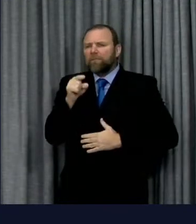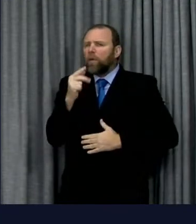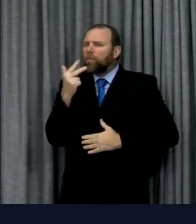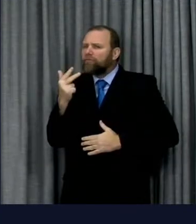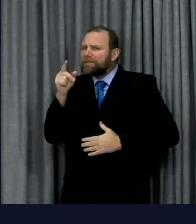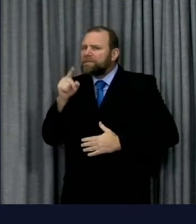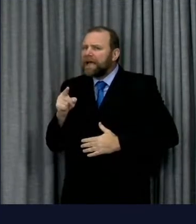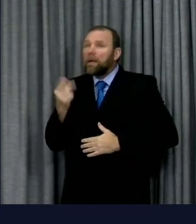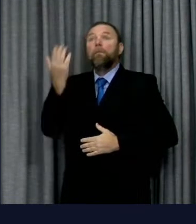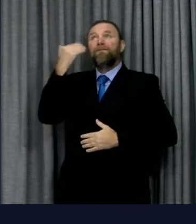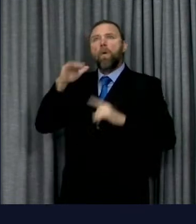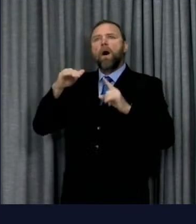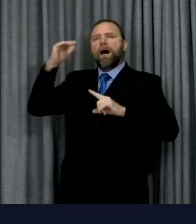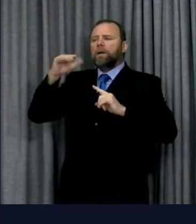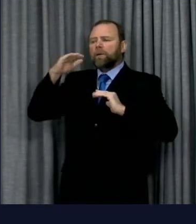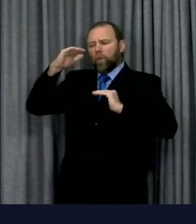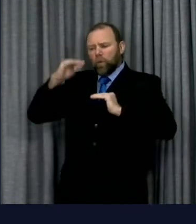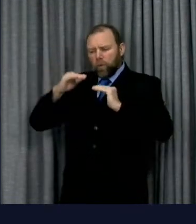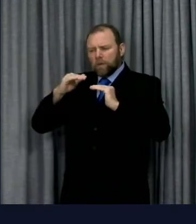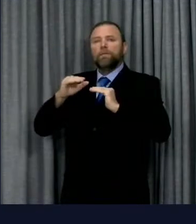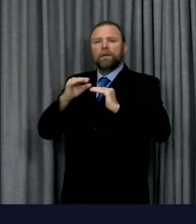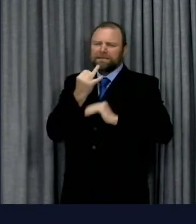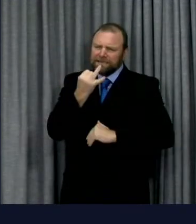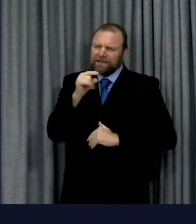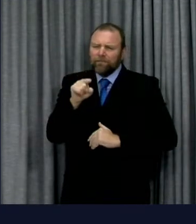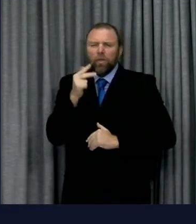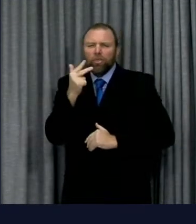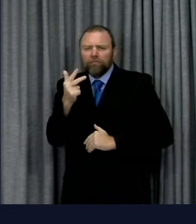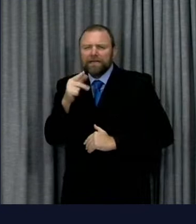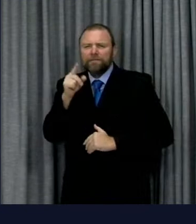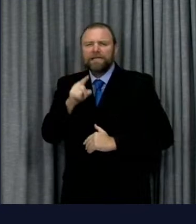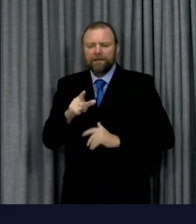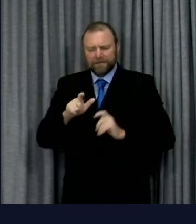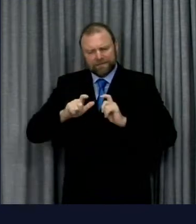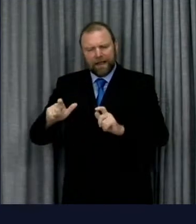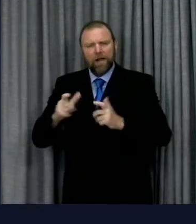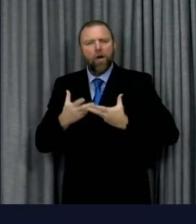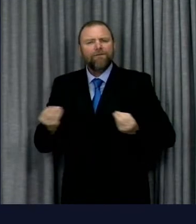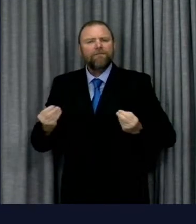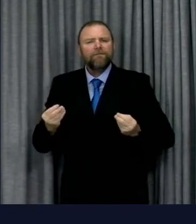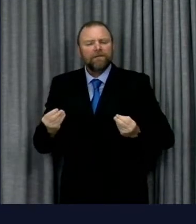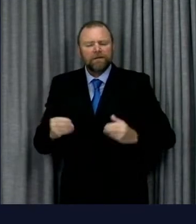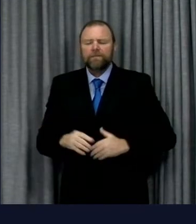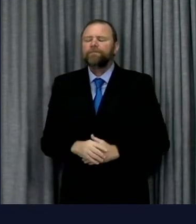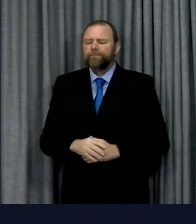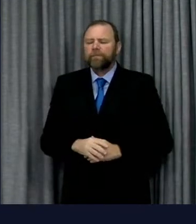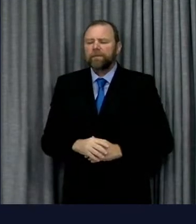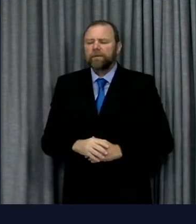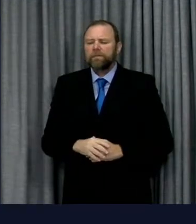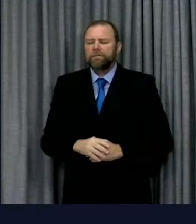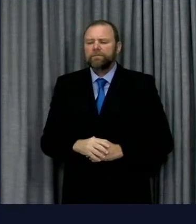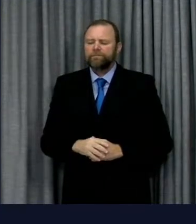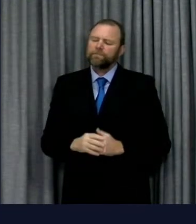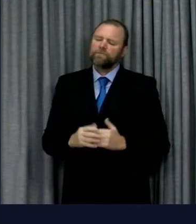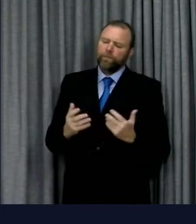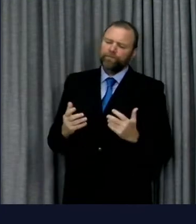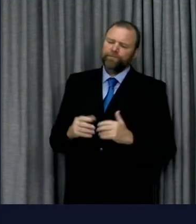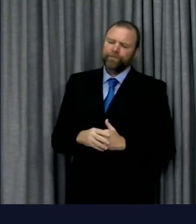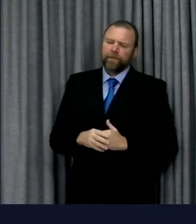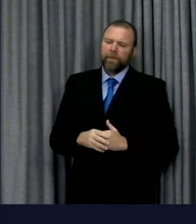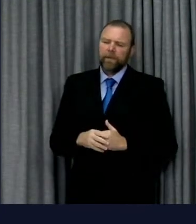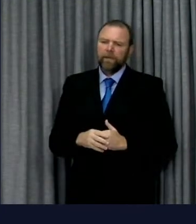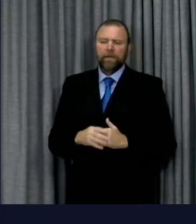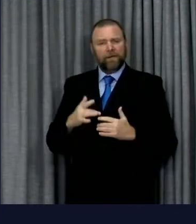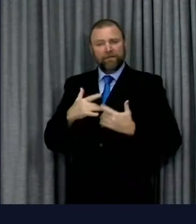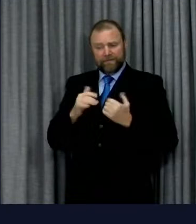staff are unable to be in work in the health service. And while we have now